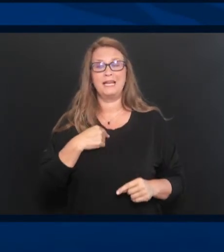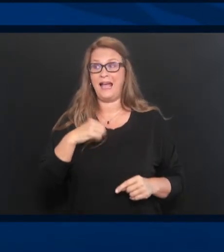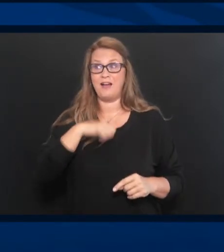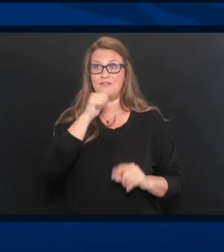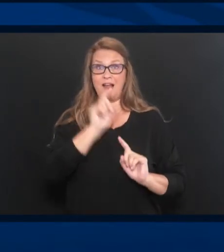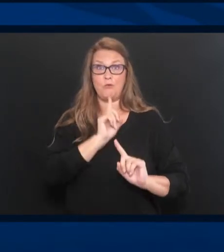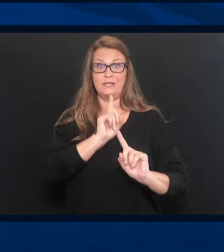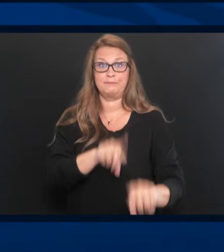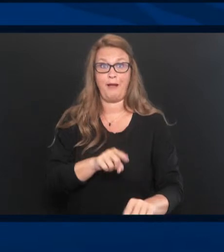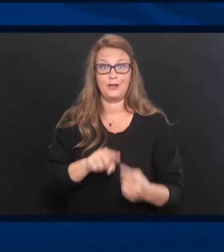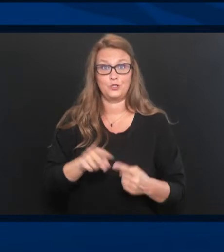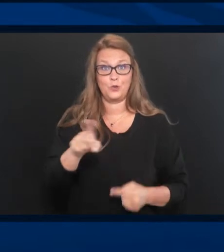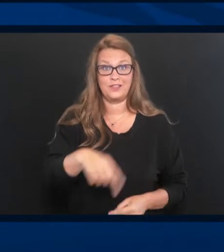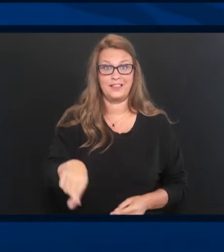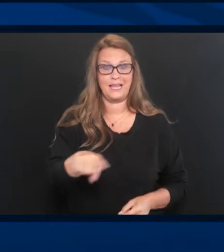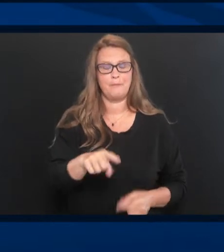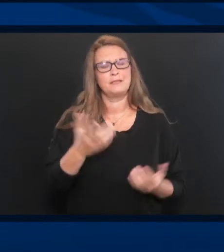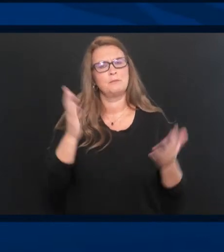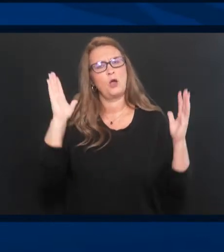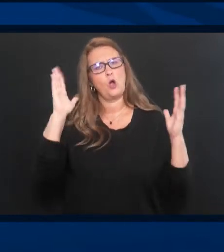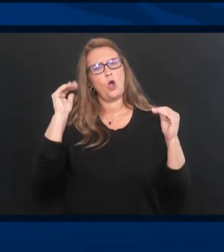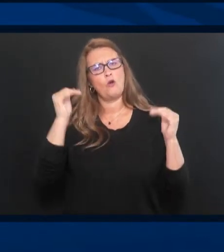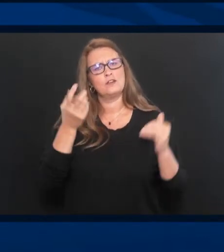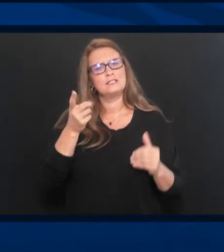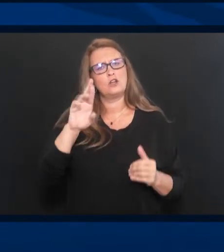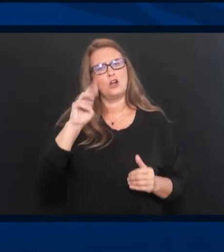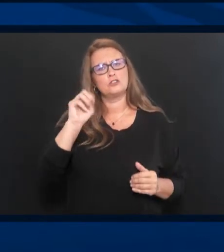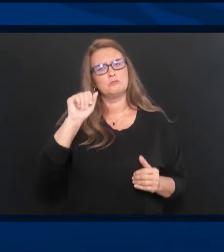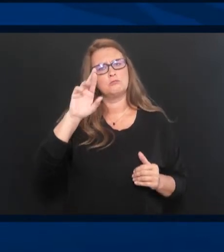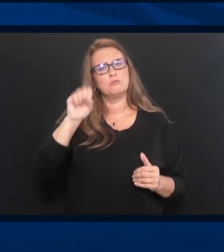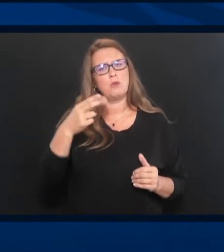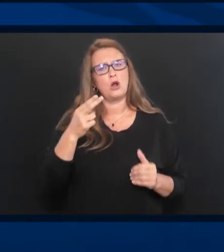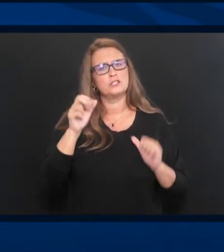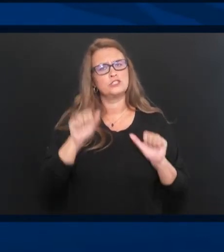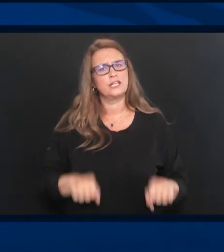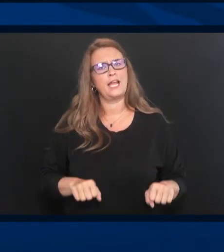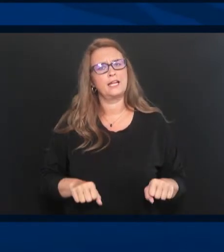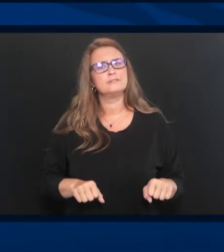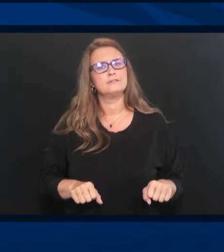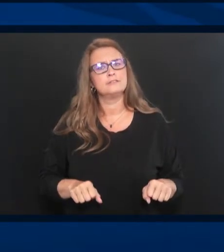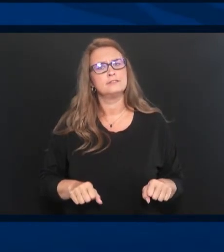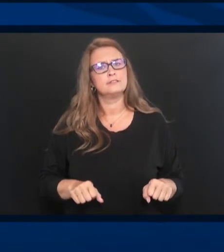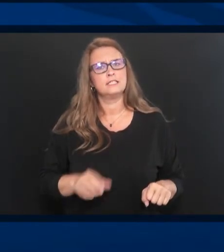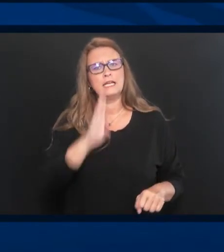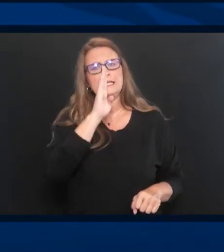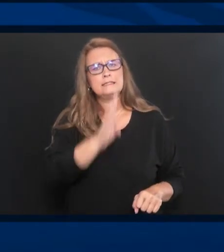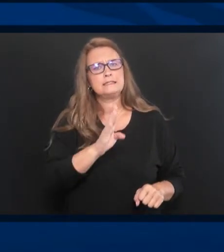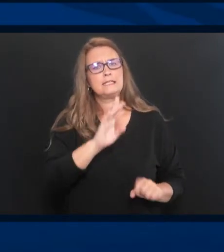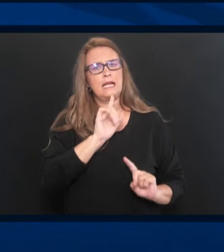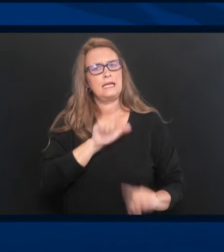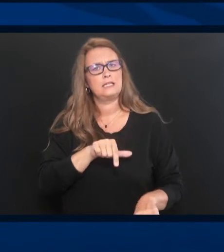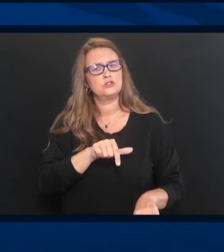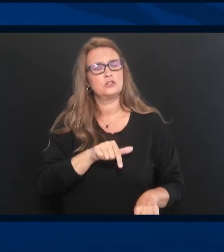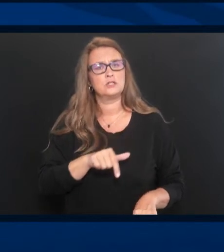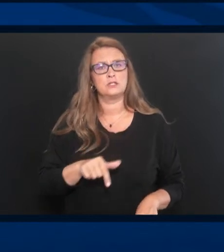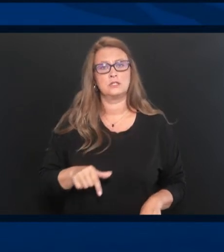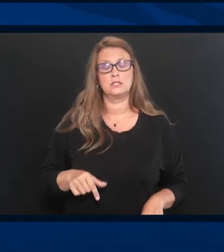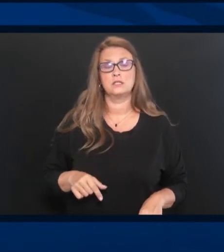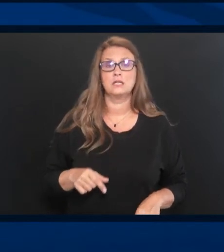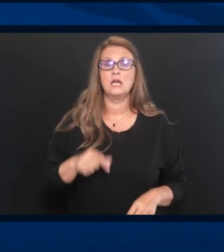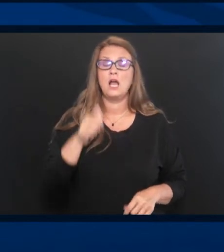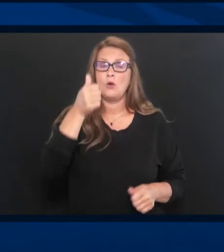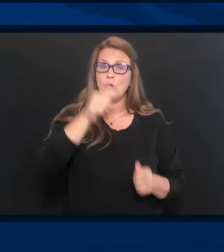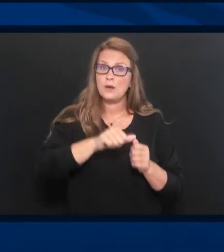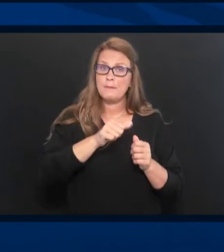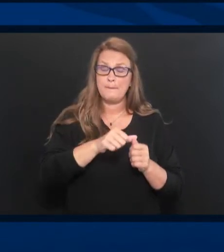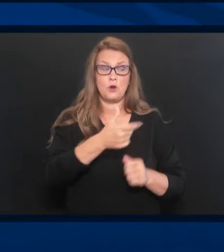heard them addressed. So I'm hopeful maybe Dr. Marsh can set us straight on them. One said, keeping in mind the importance